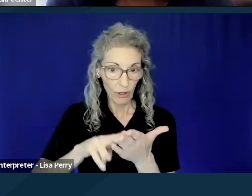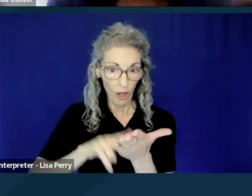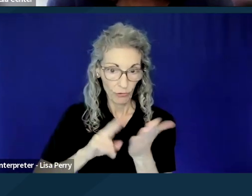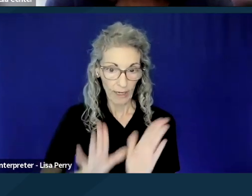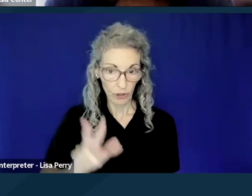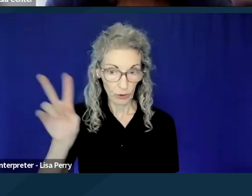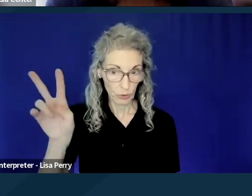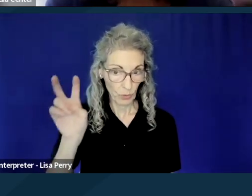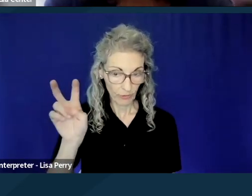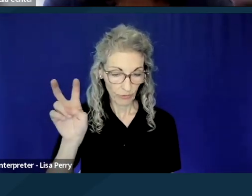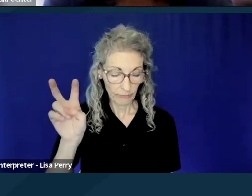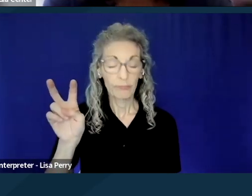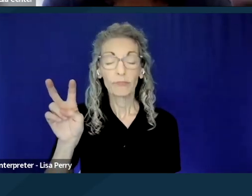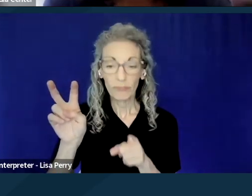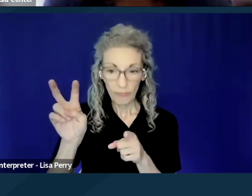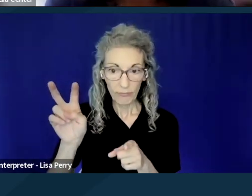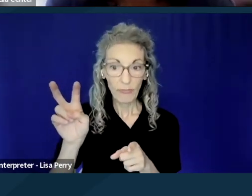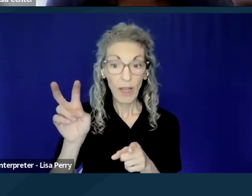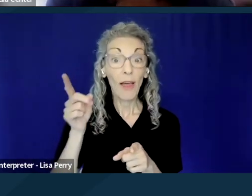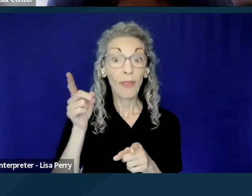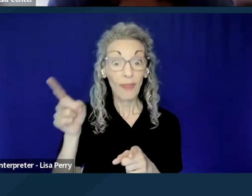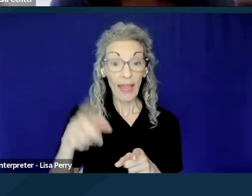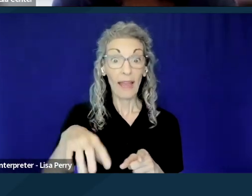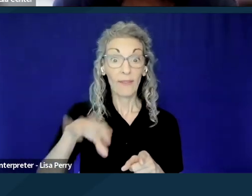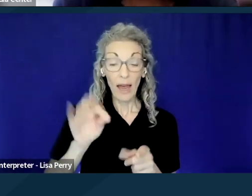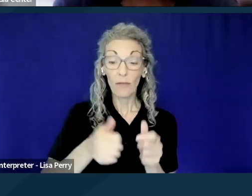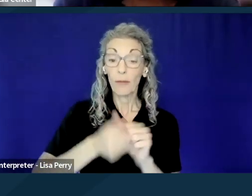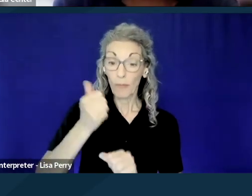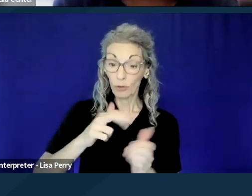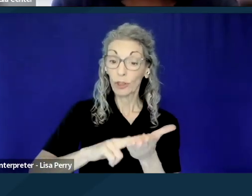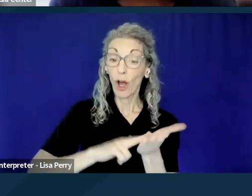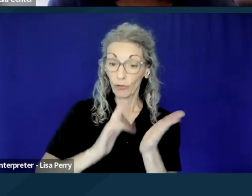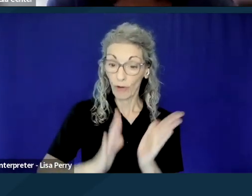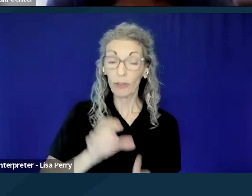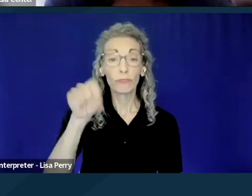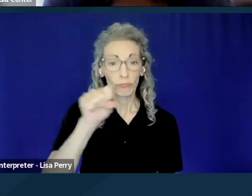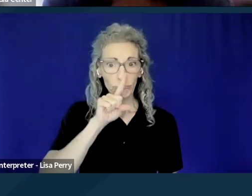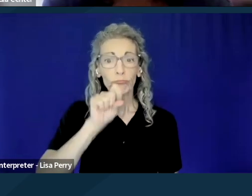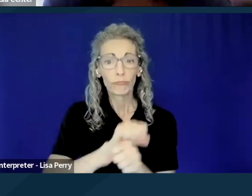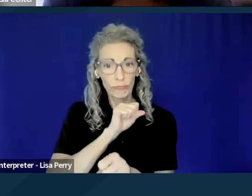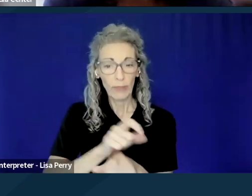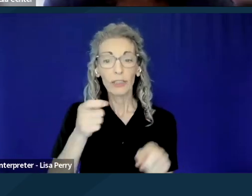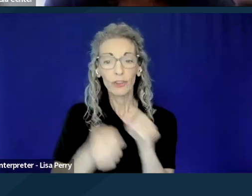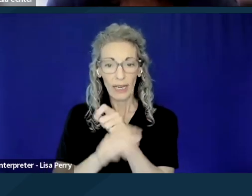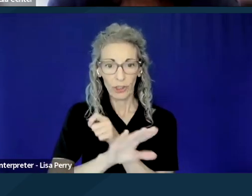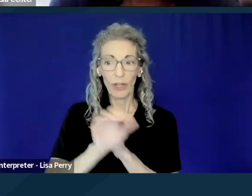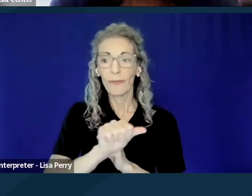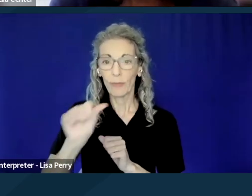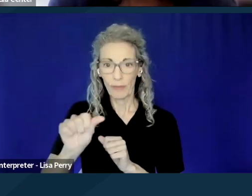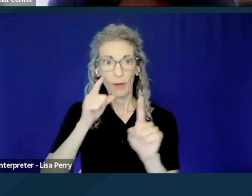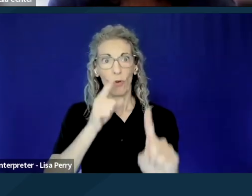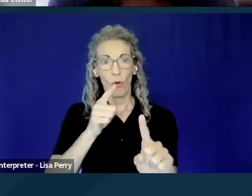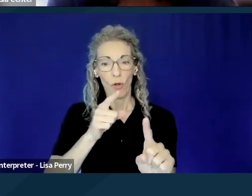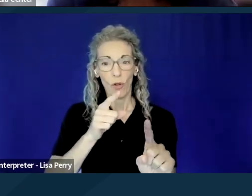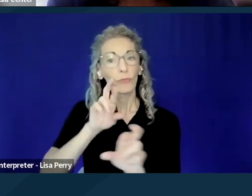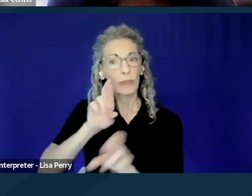found that most of the contractors had changed their affirmative action goals in response to the regulations, and